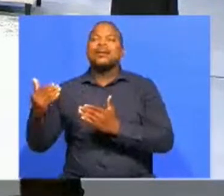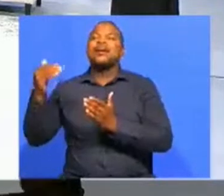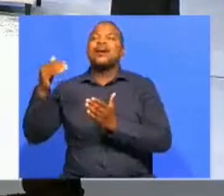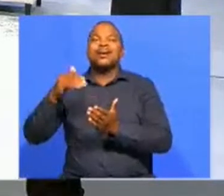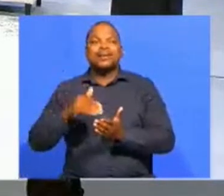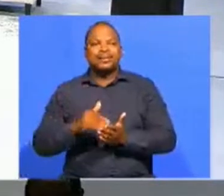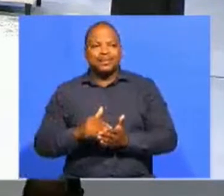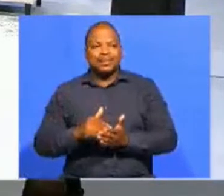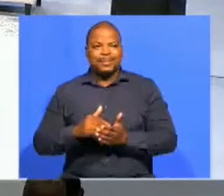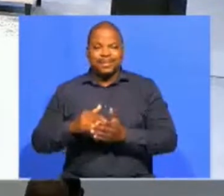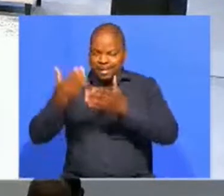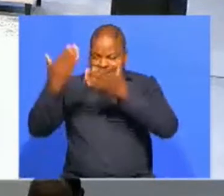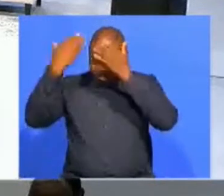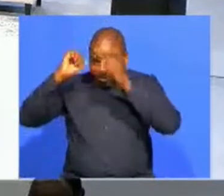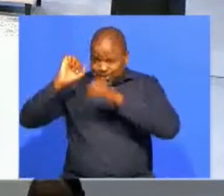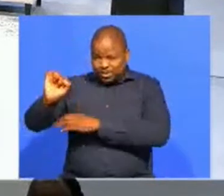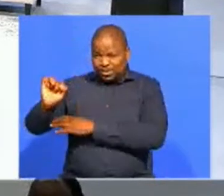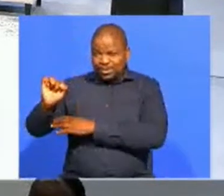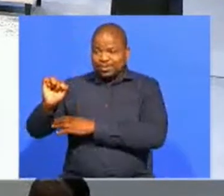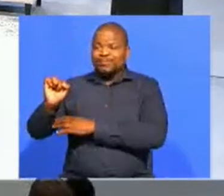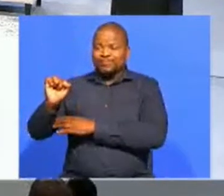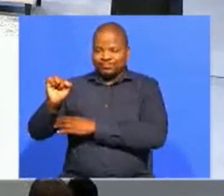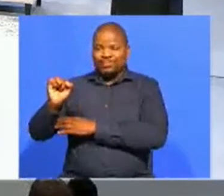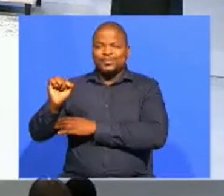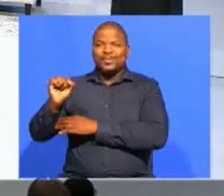again your president, because he voted.